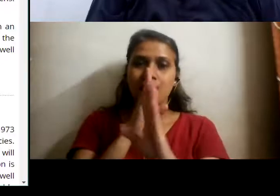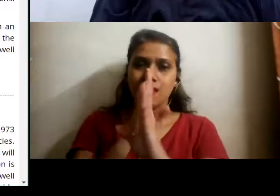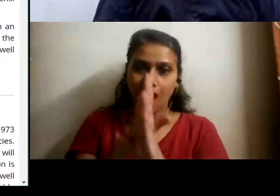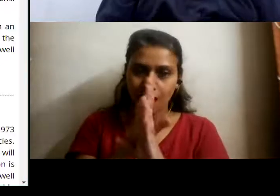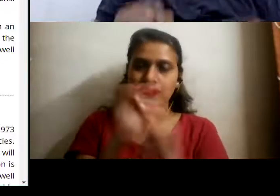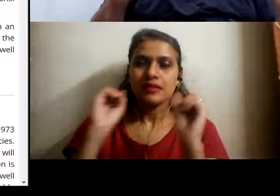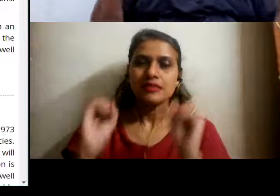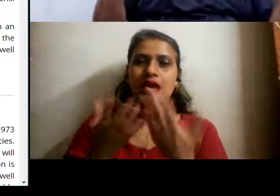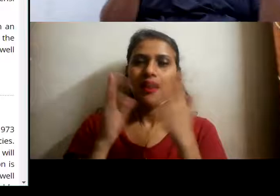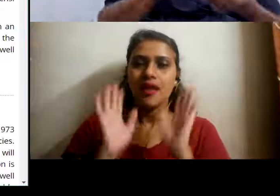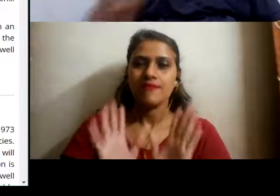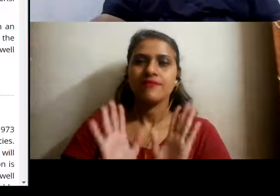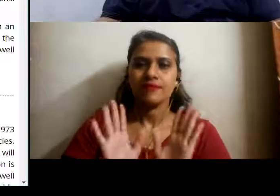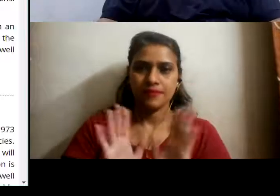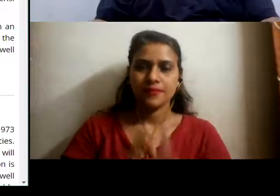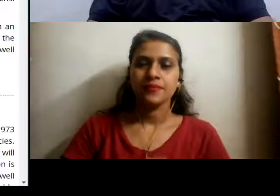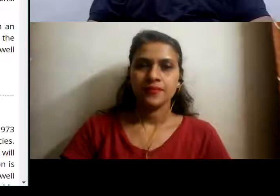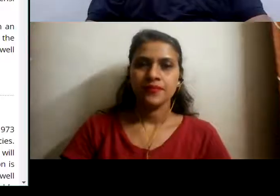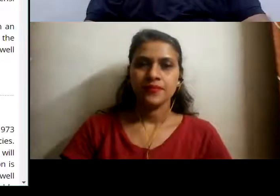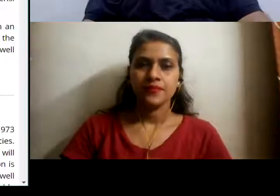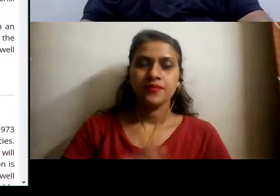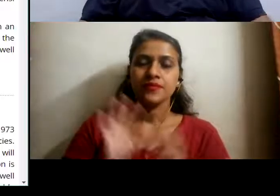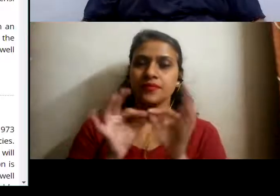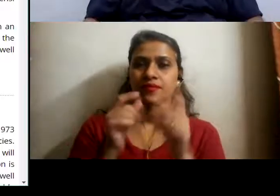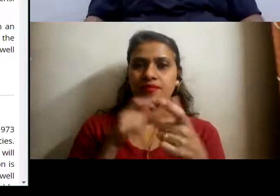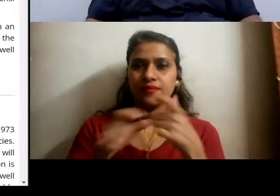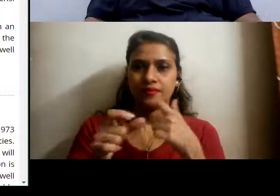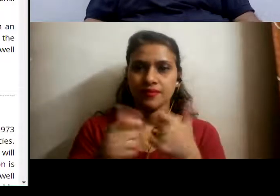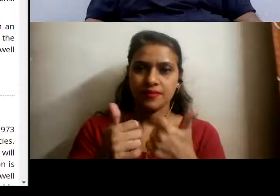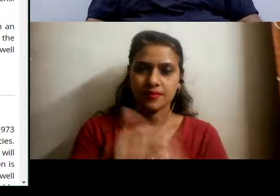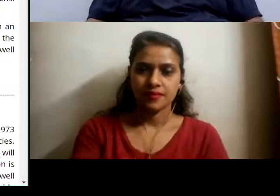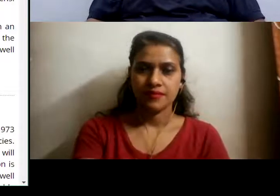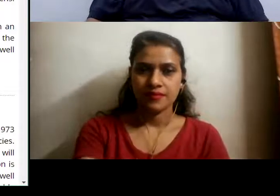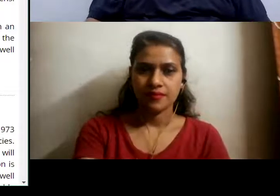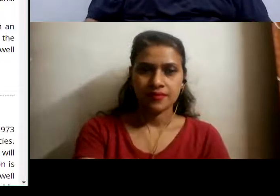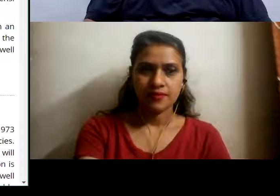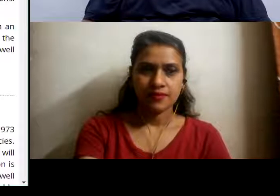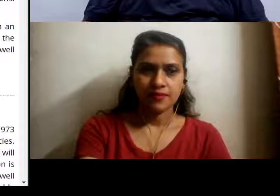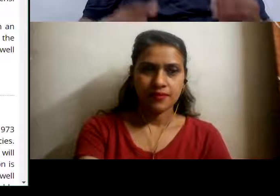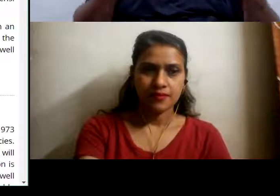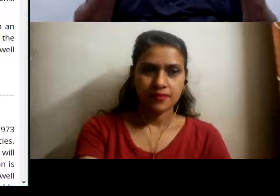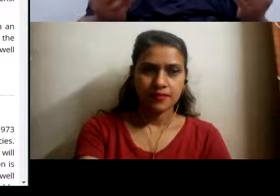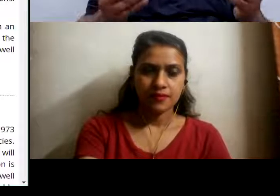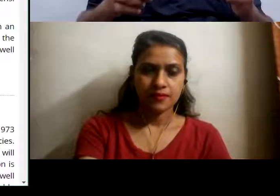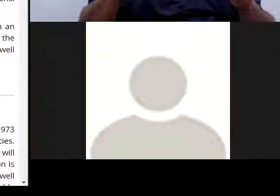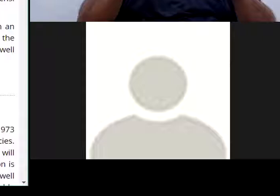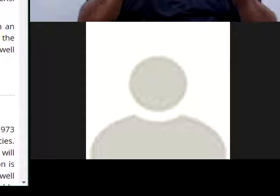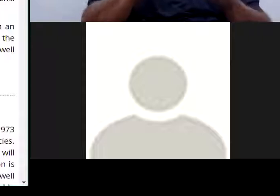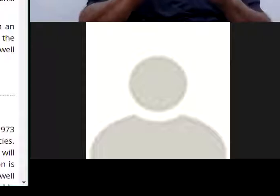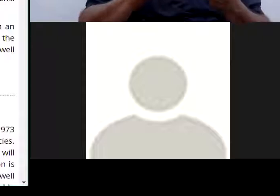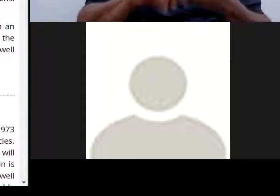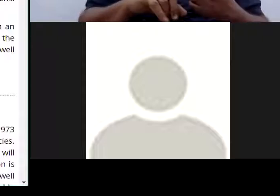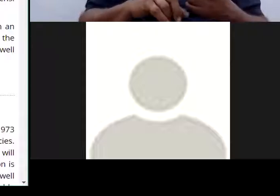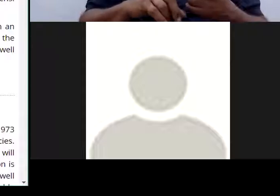here. That is the issue, what happened, the issue here, the present case is between who and what were